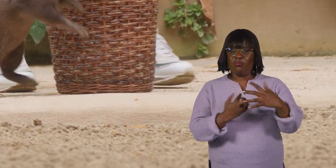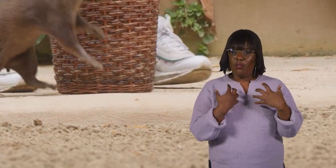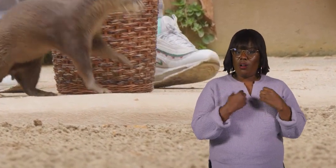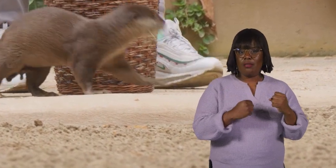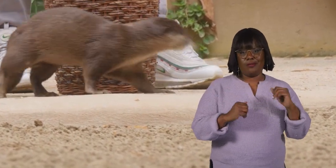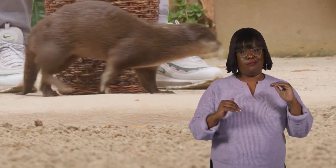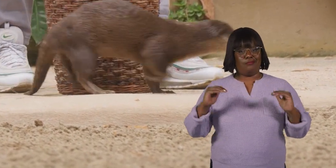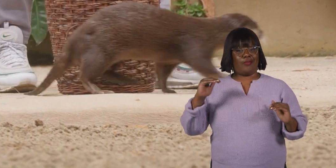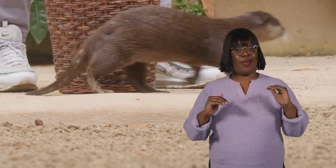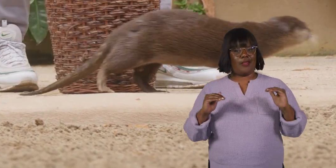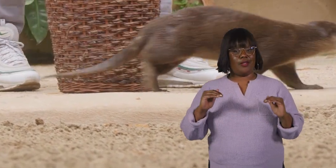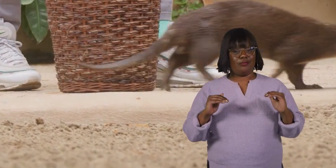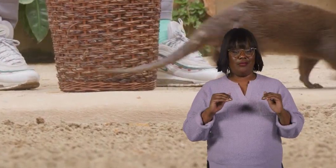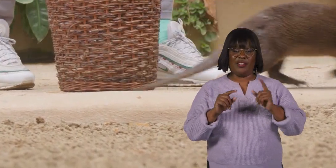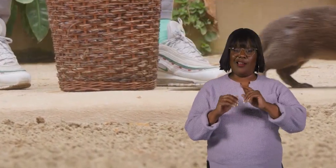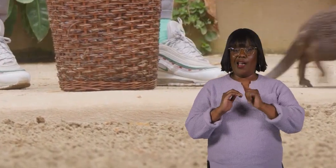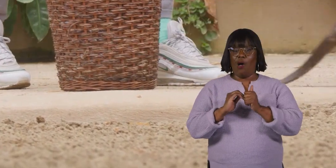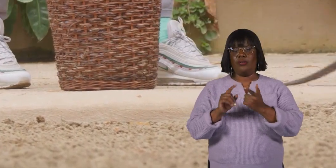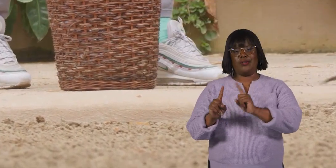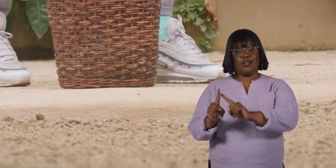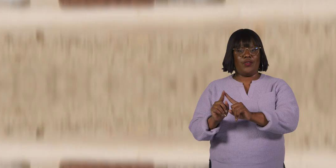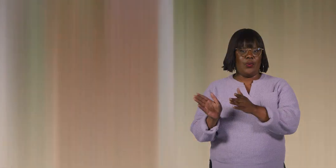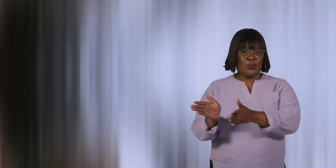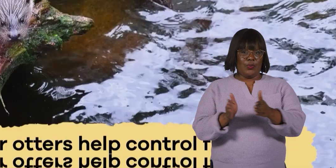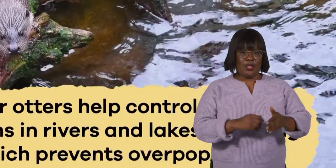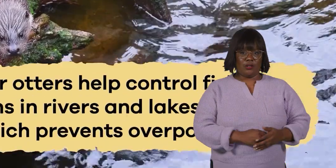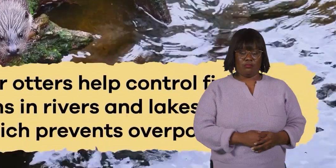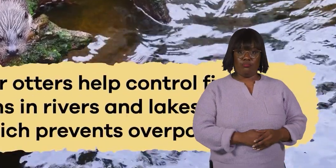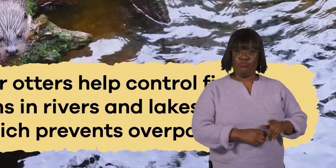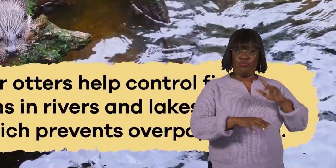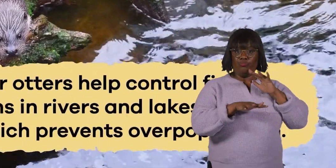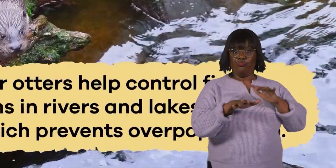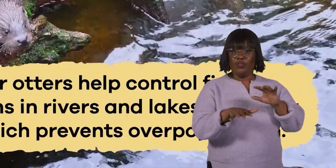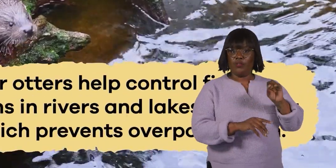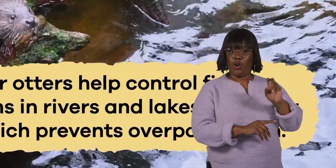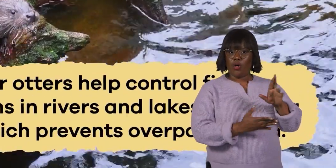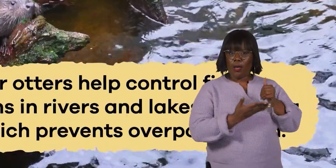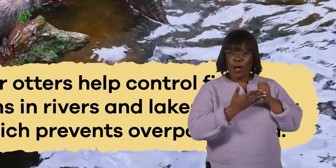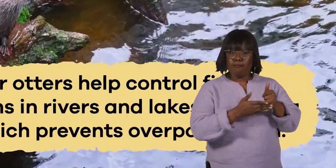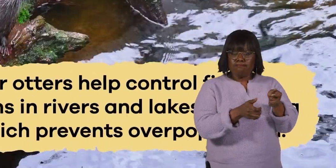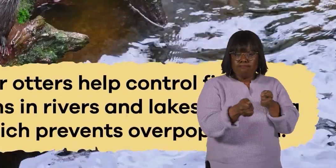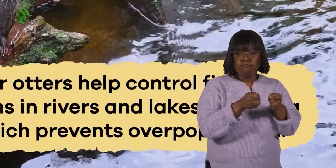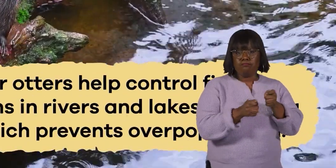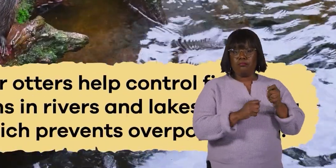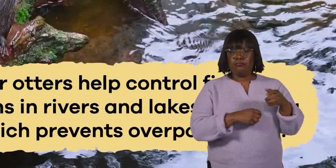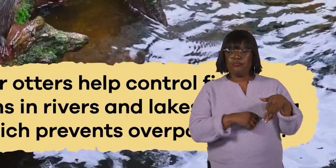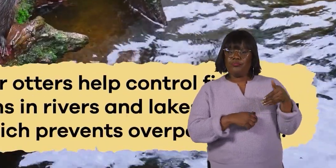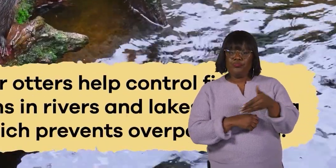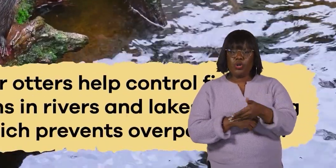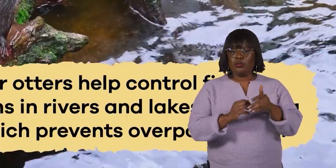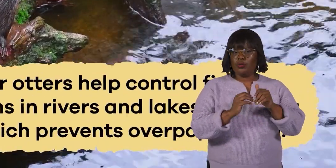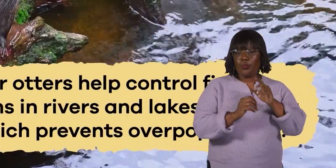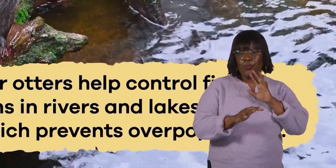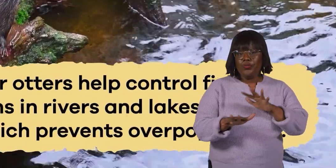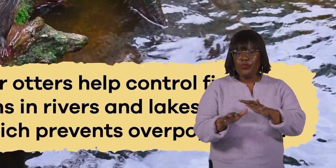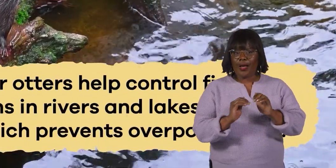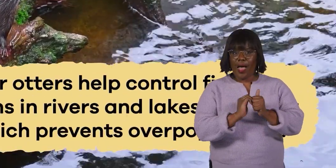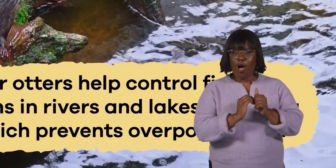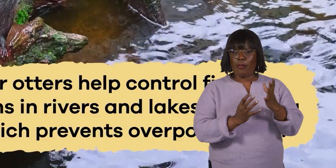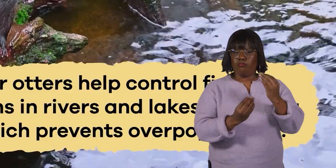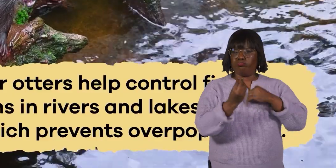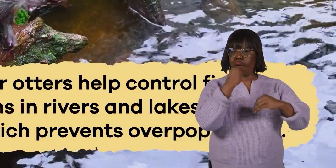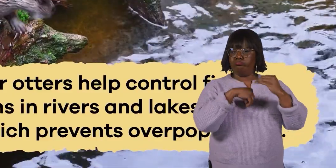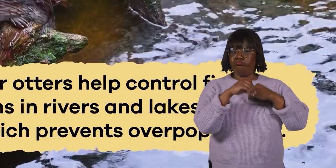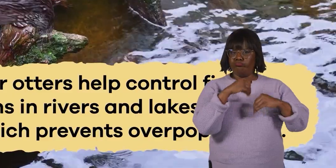environment healthy and balanced in different ways. River otters help control fish populations in rivers and lakes